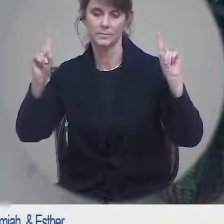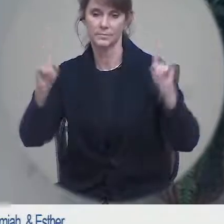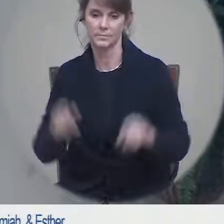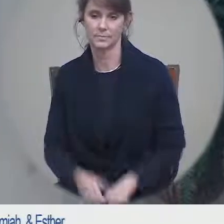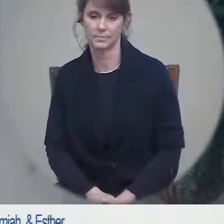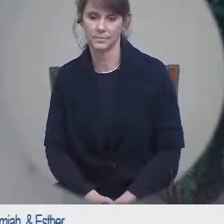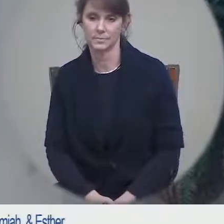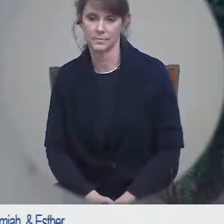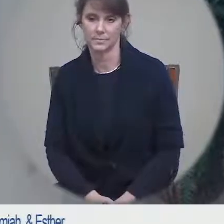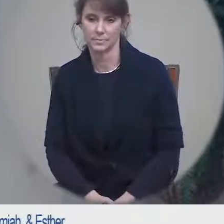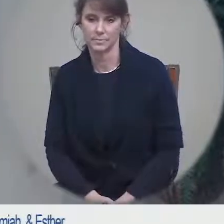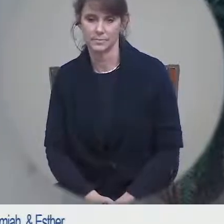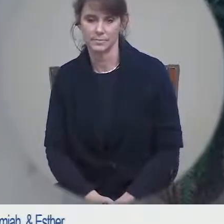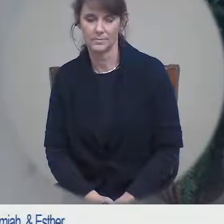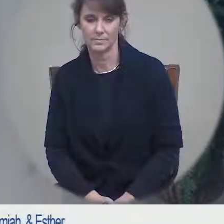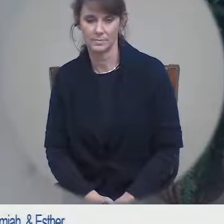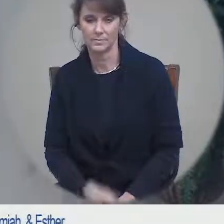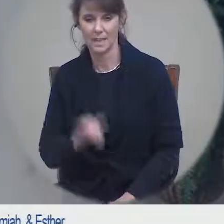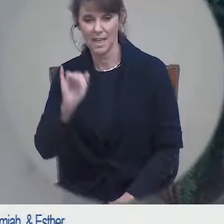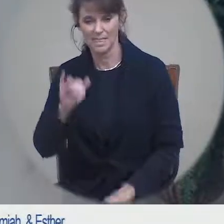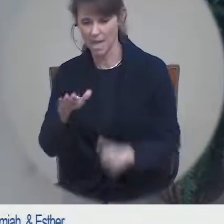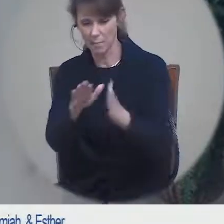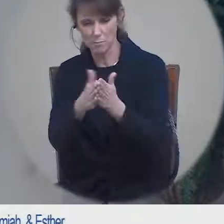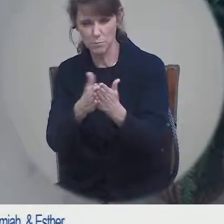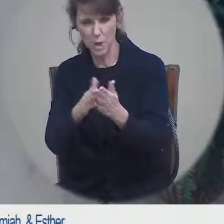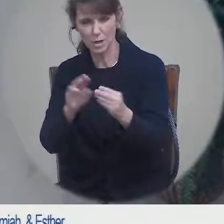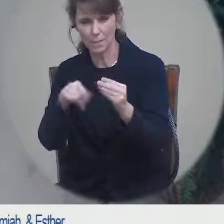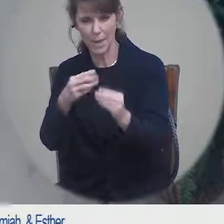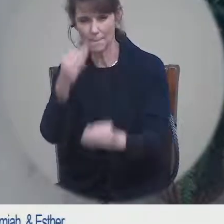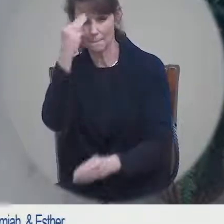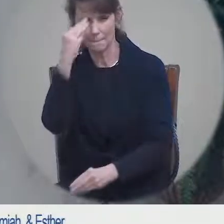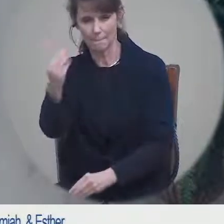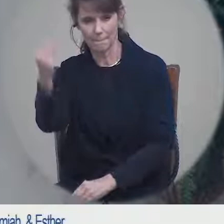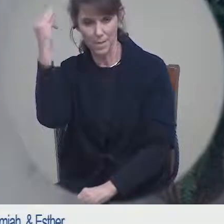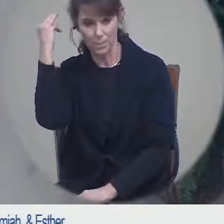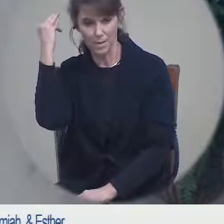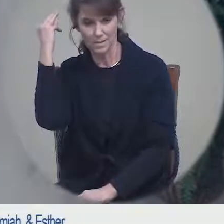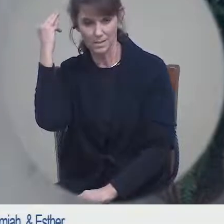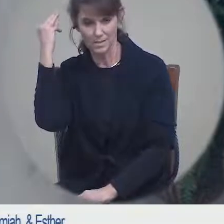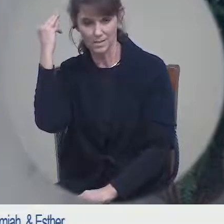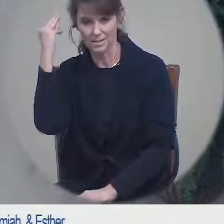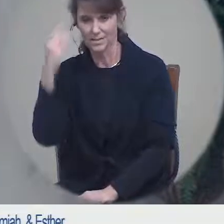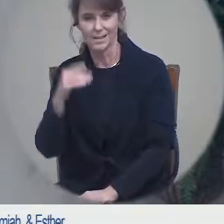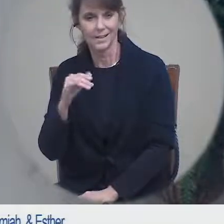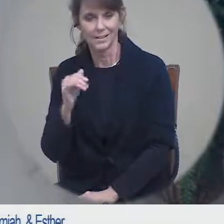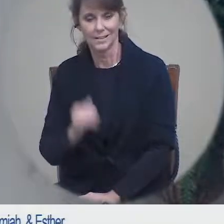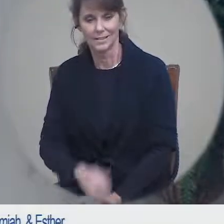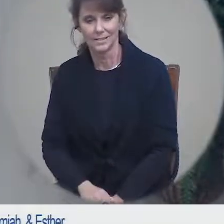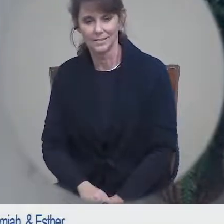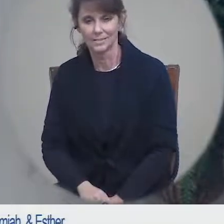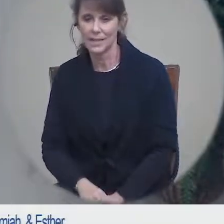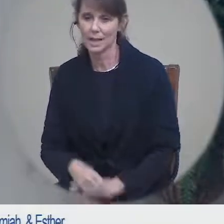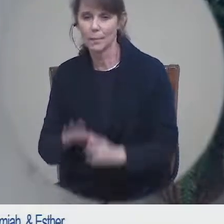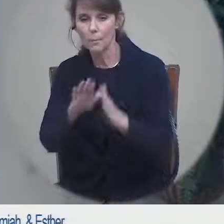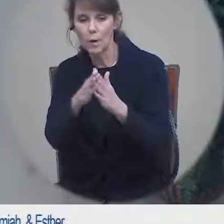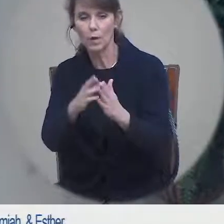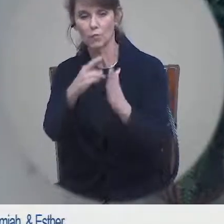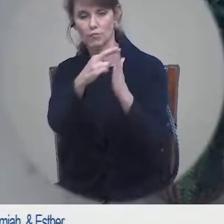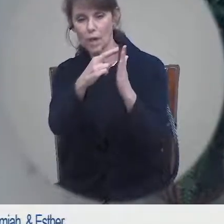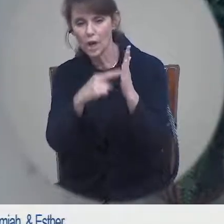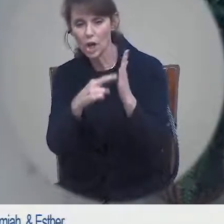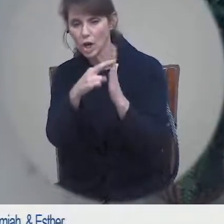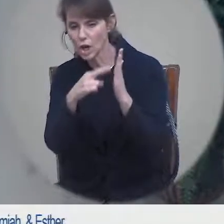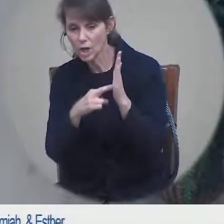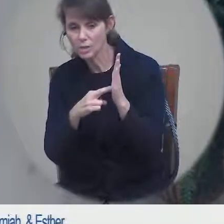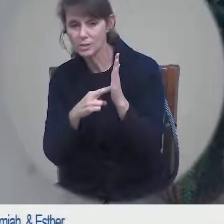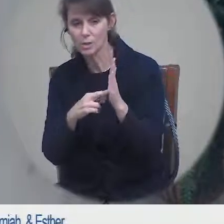will tell you something about that book of remembrances. You'll see that in verse 1. It's, some say, book of records. The Chronicles, literally, it's